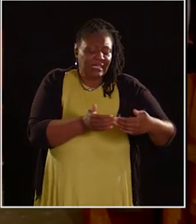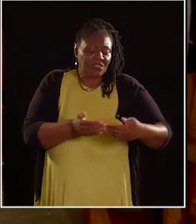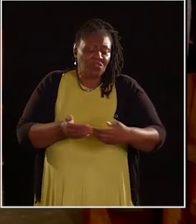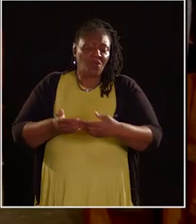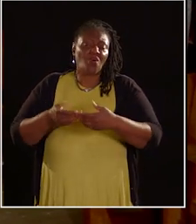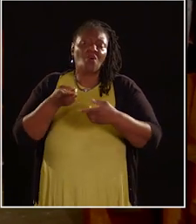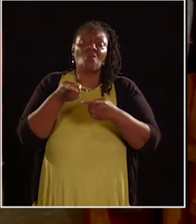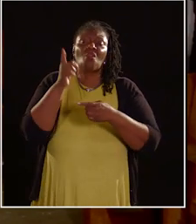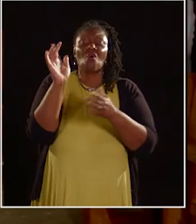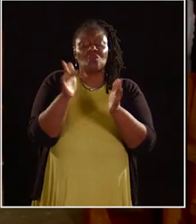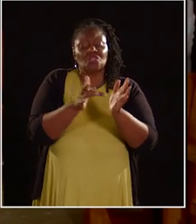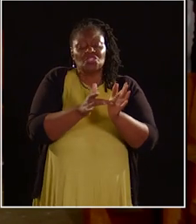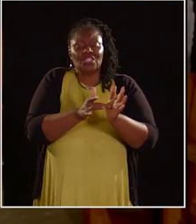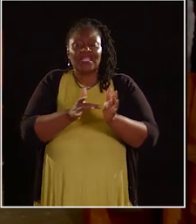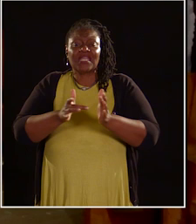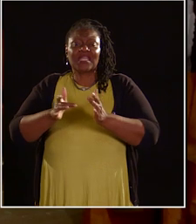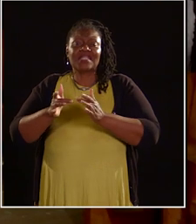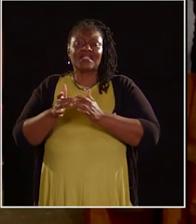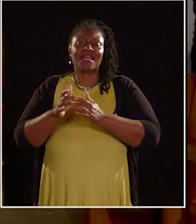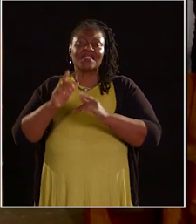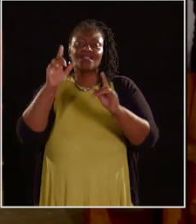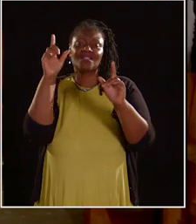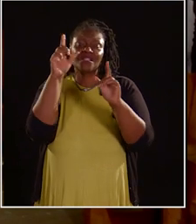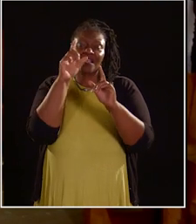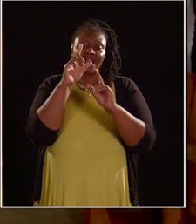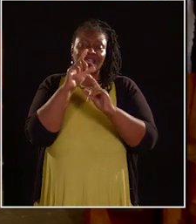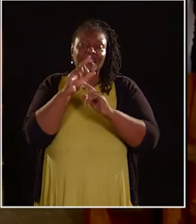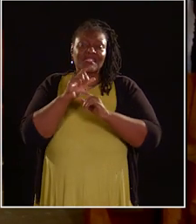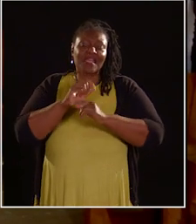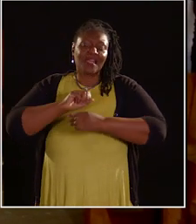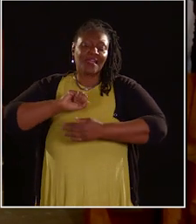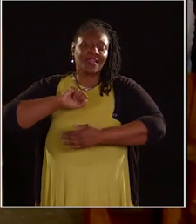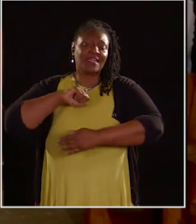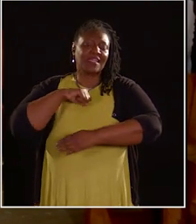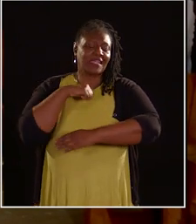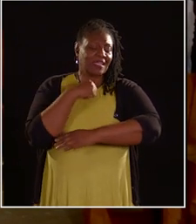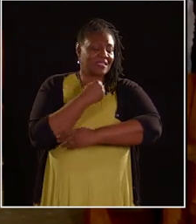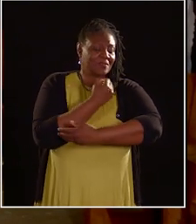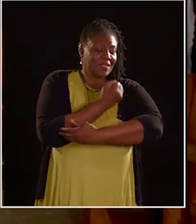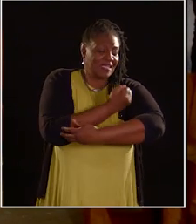Thank you.